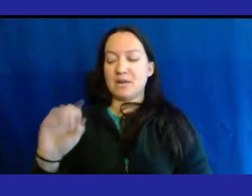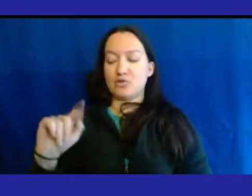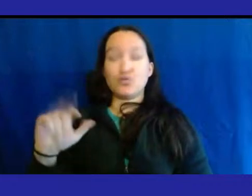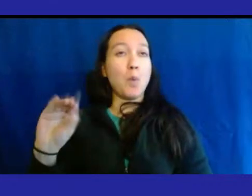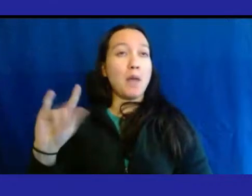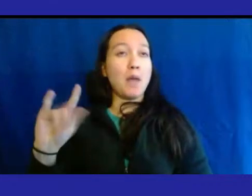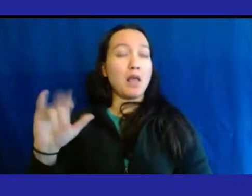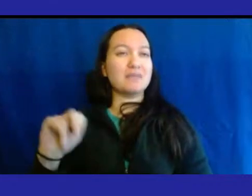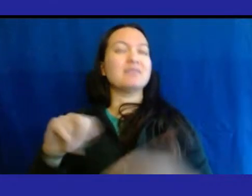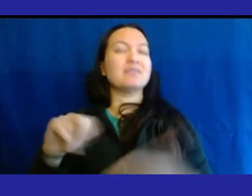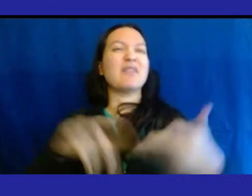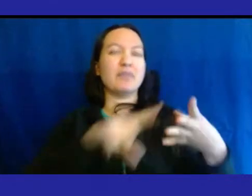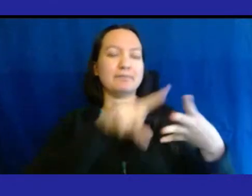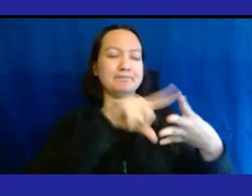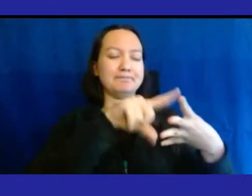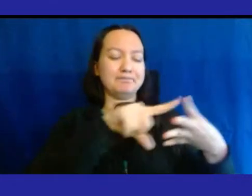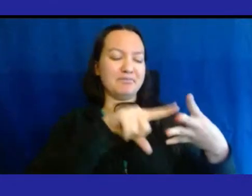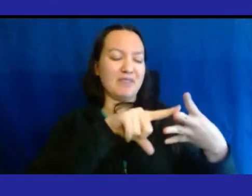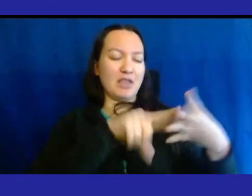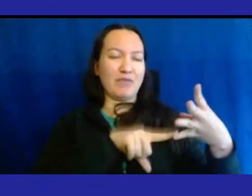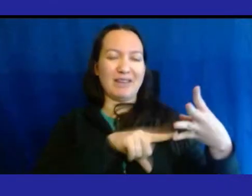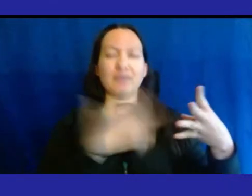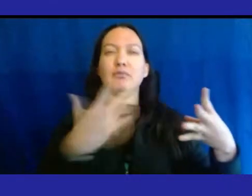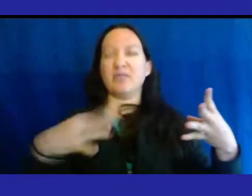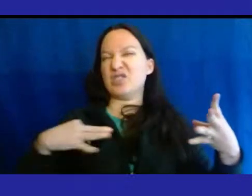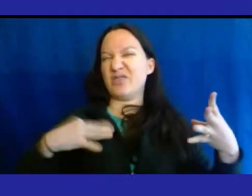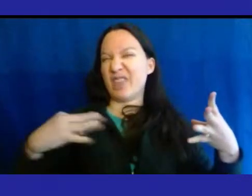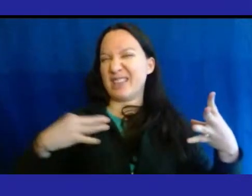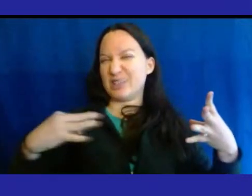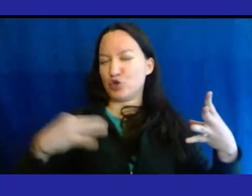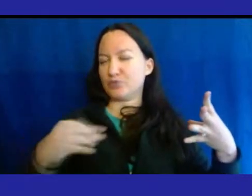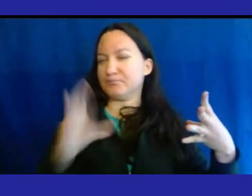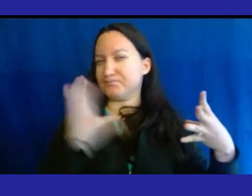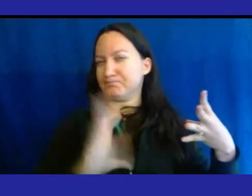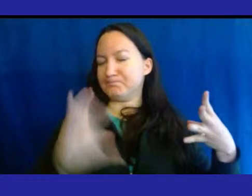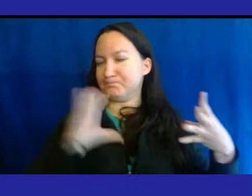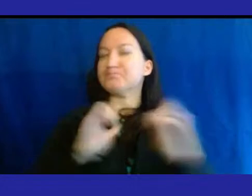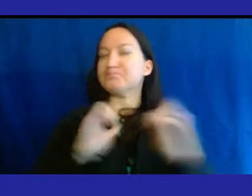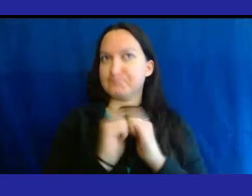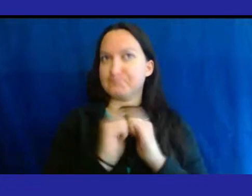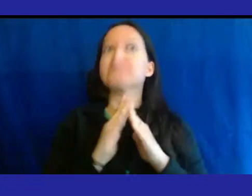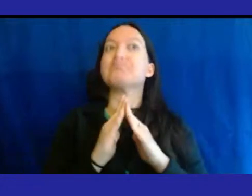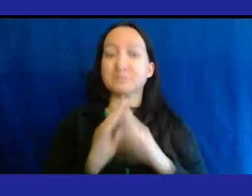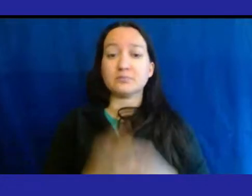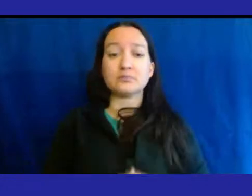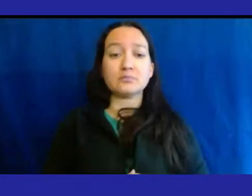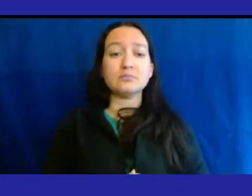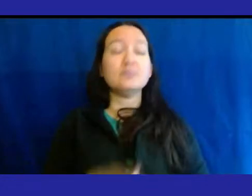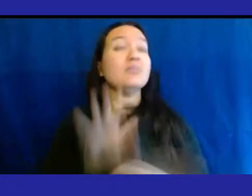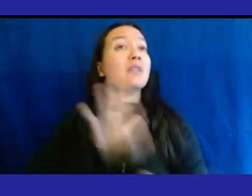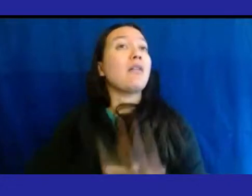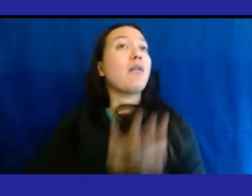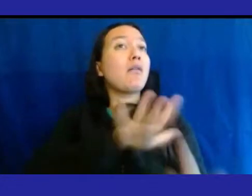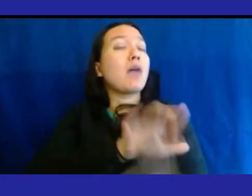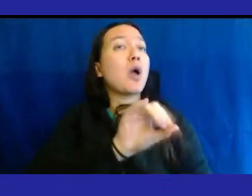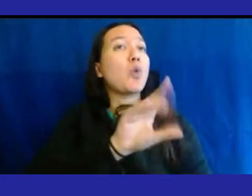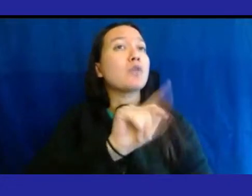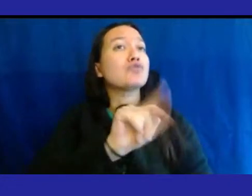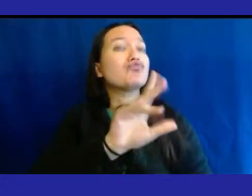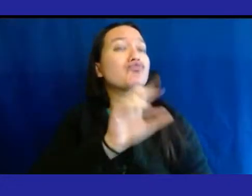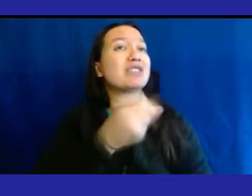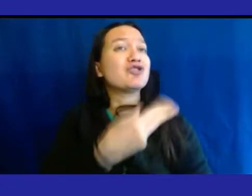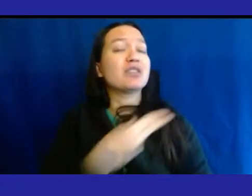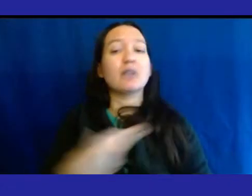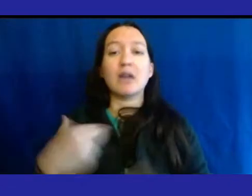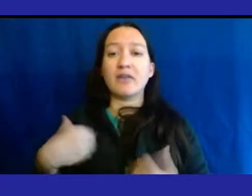other facilities that have already volunteered and are looking forward to getting it on site. Our outreach initiatives, we started off with a